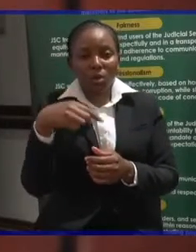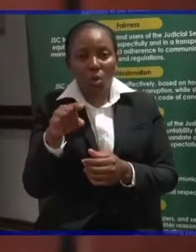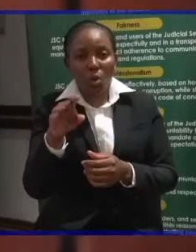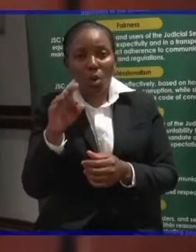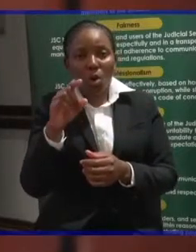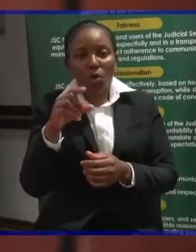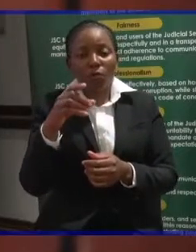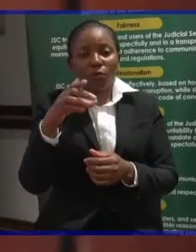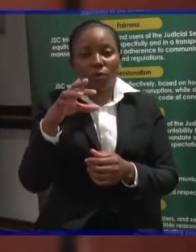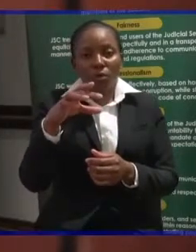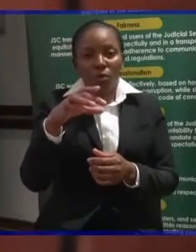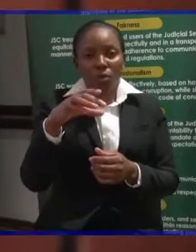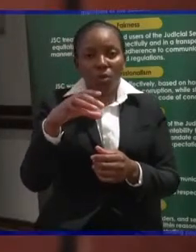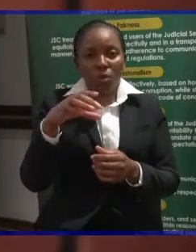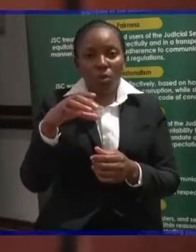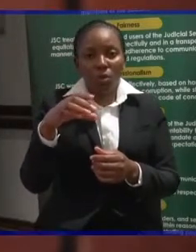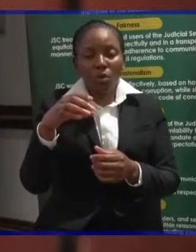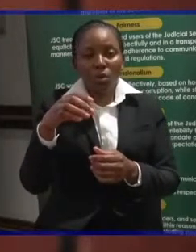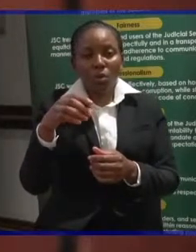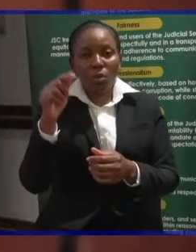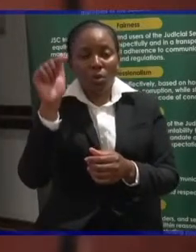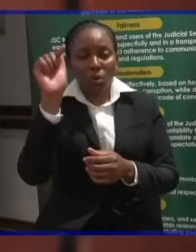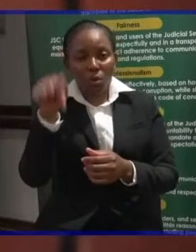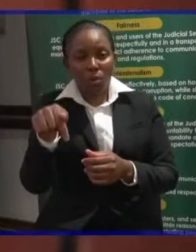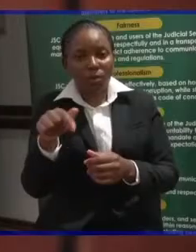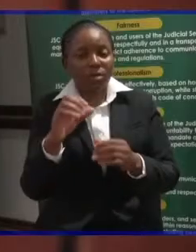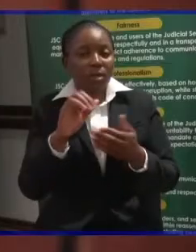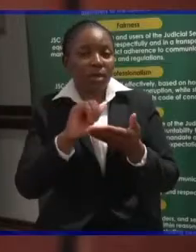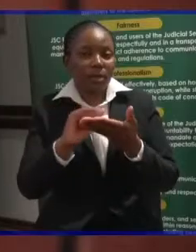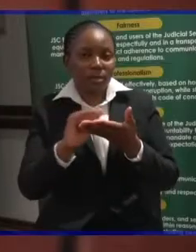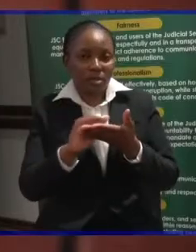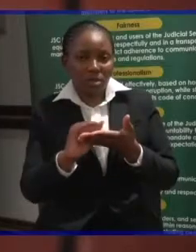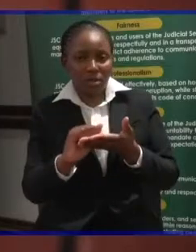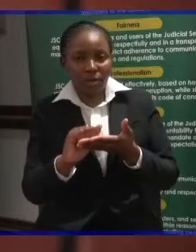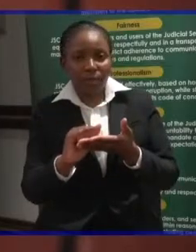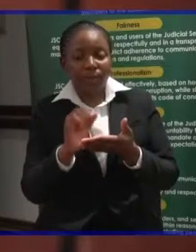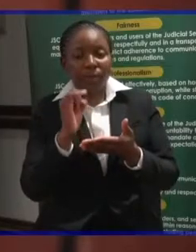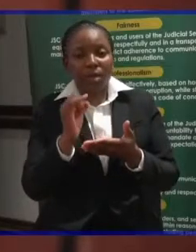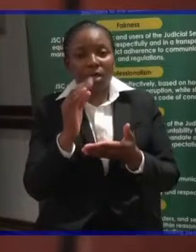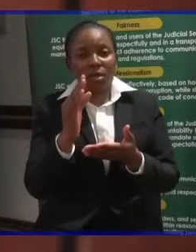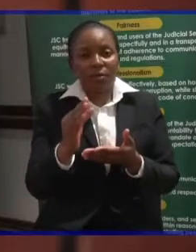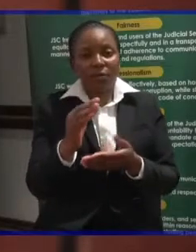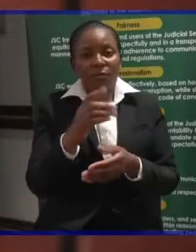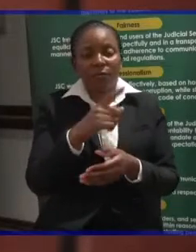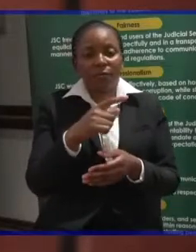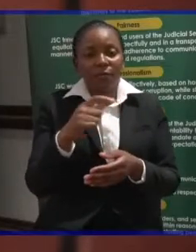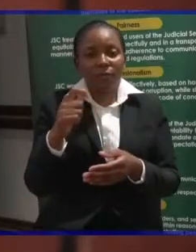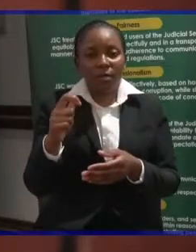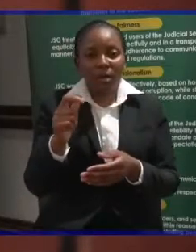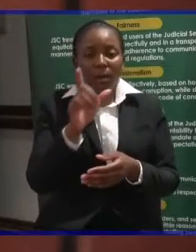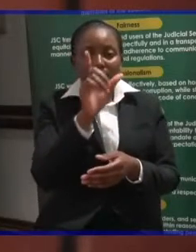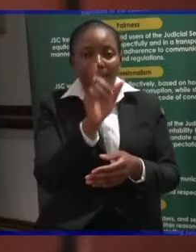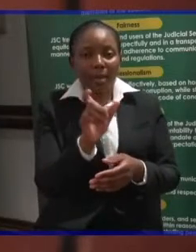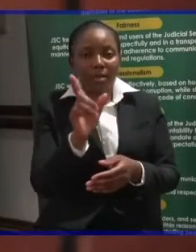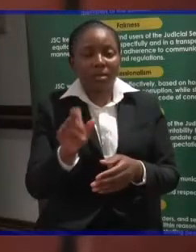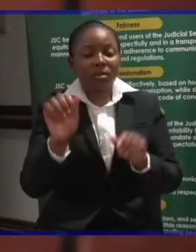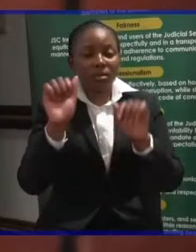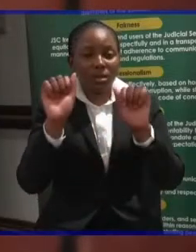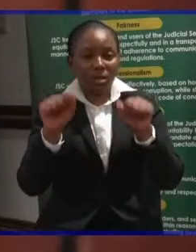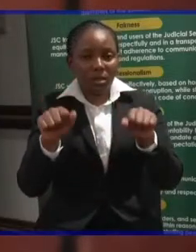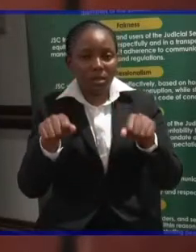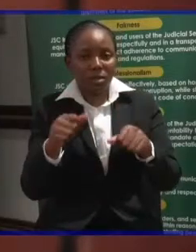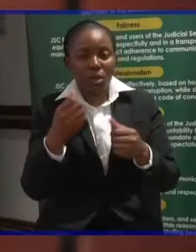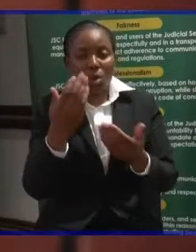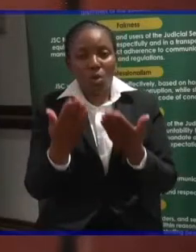for compulsory arbitration if the parties agreed or